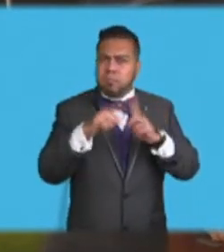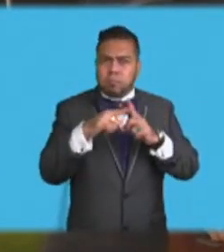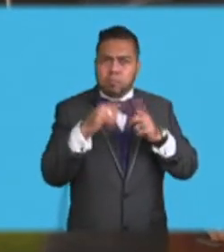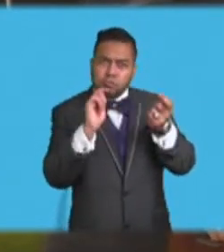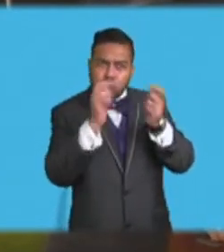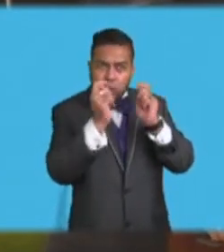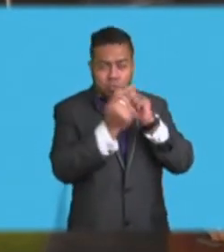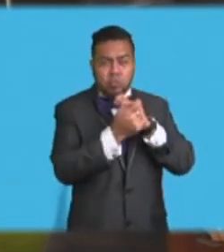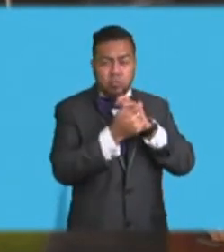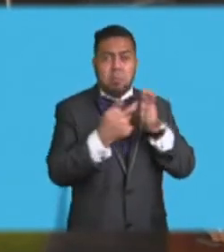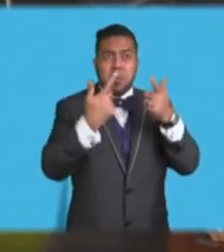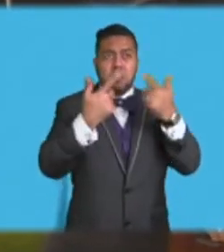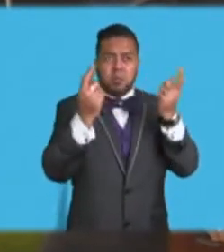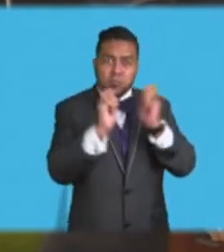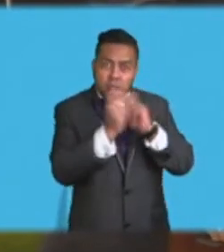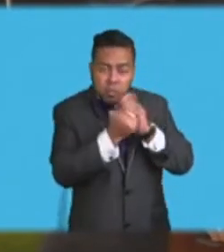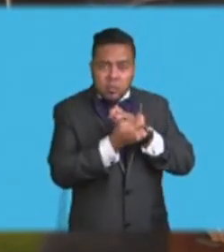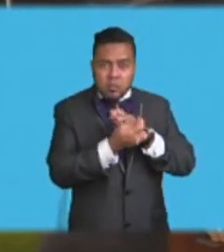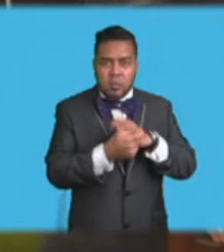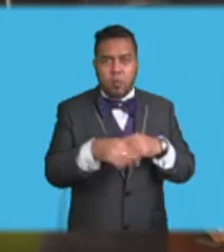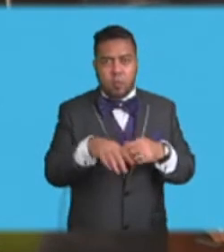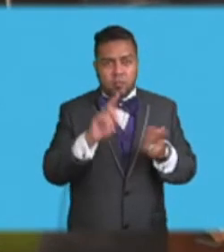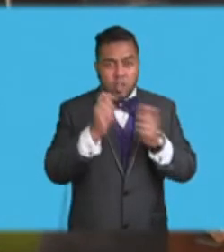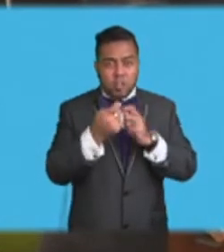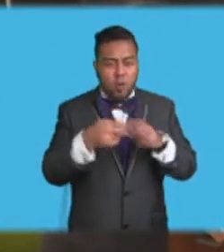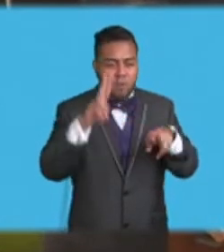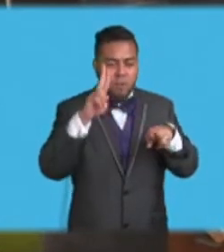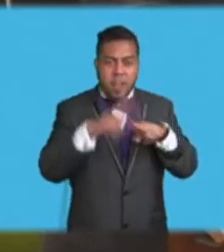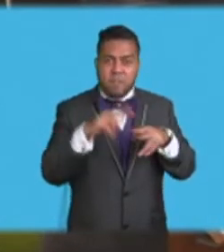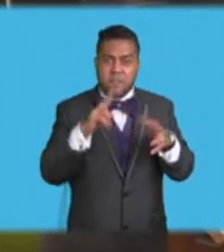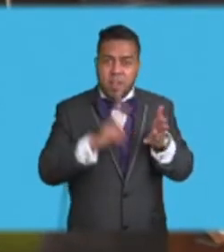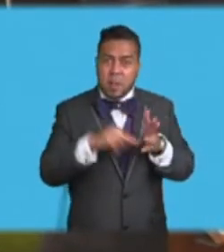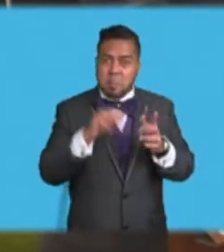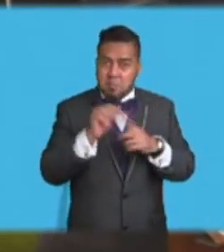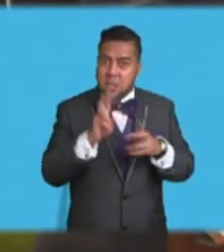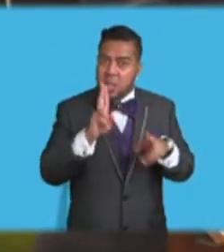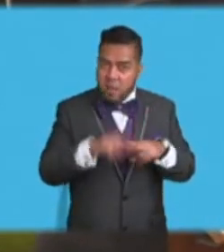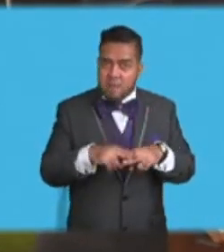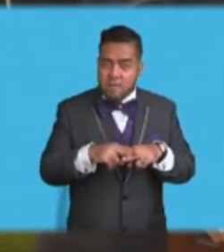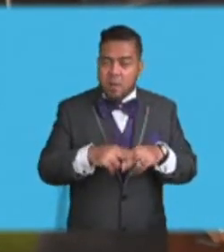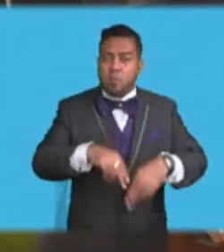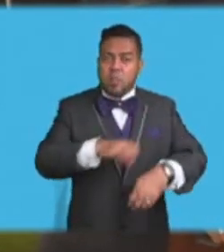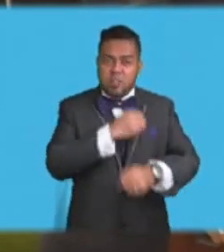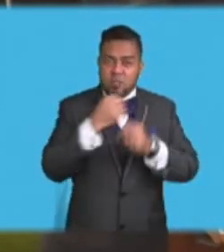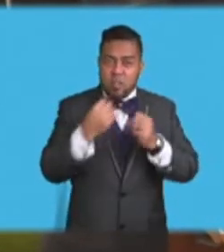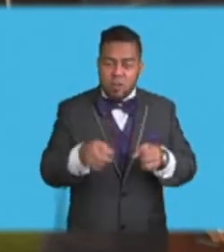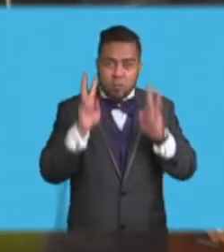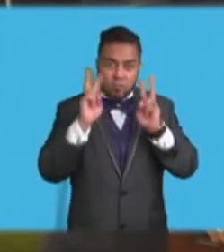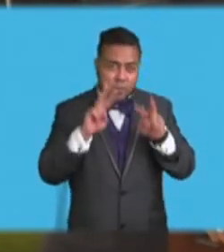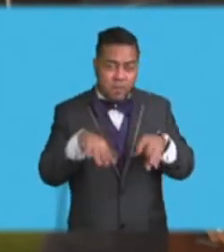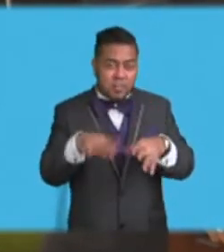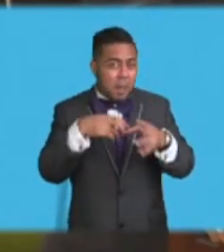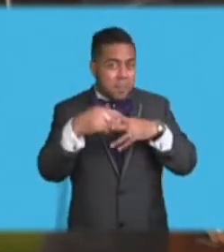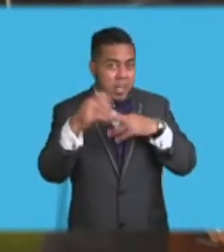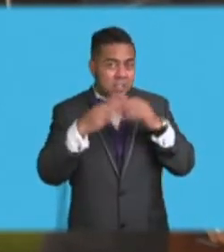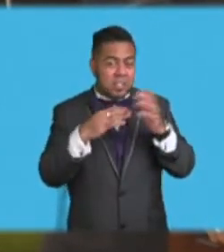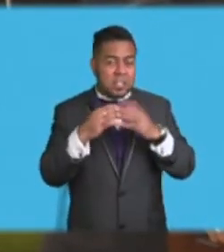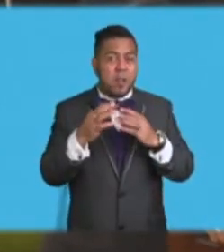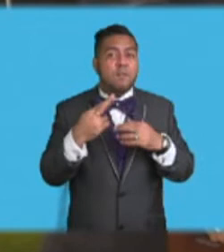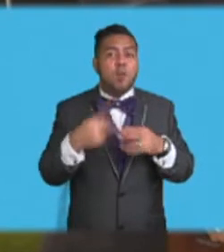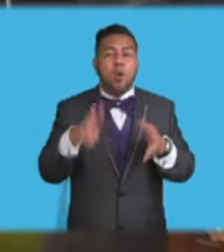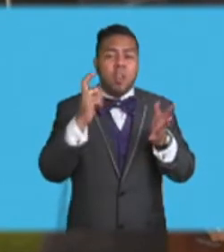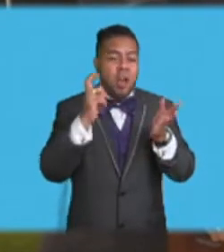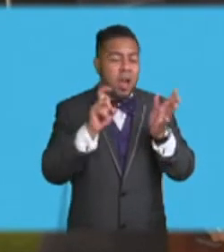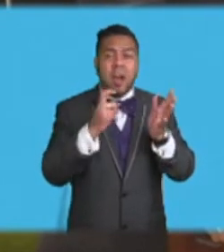years, which included the reform of the Fiji National Provident Fund, the strengthening of the supervisory capacity of the RBF to a